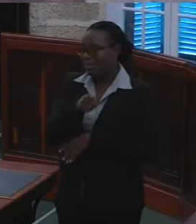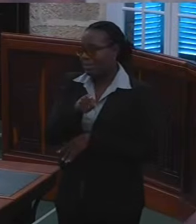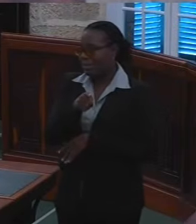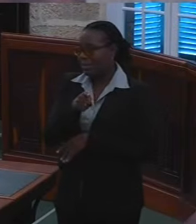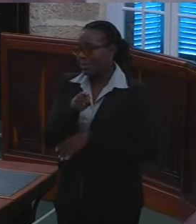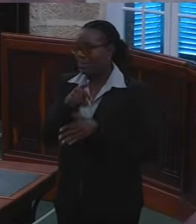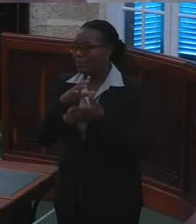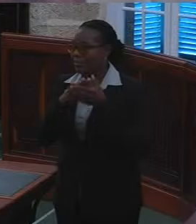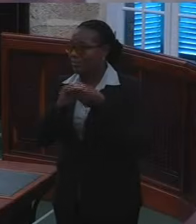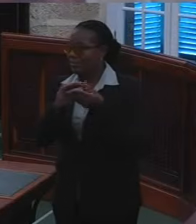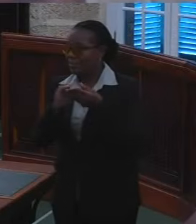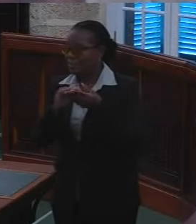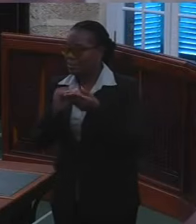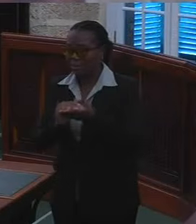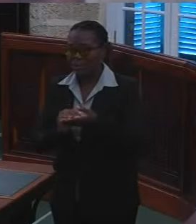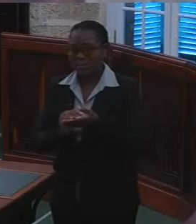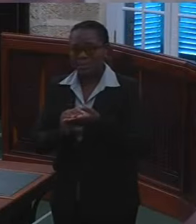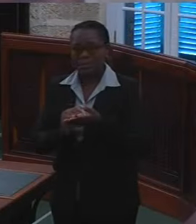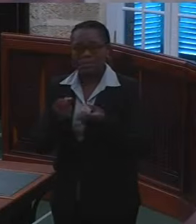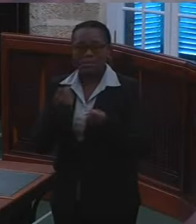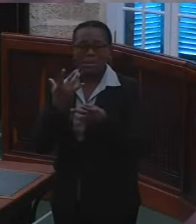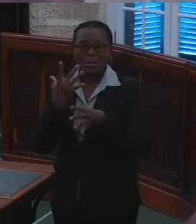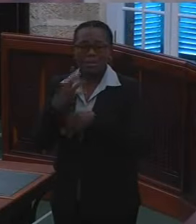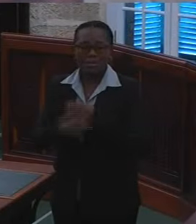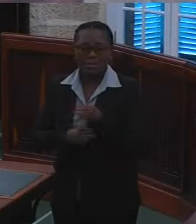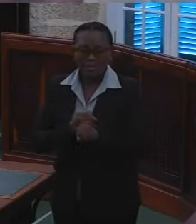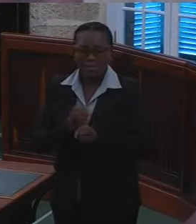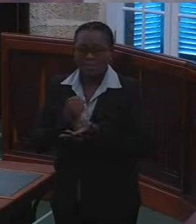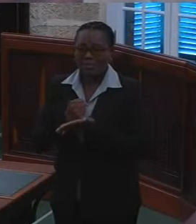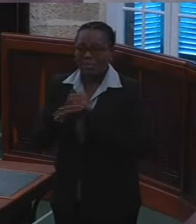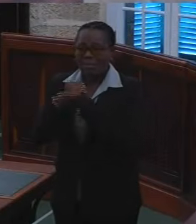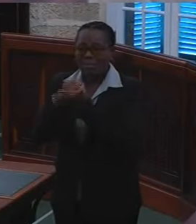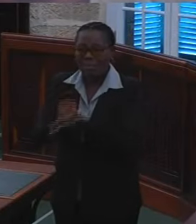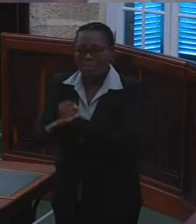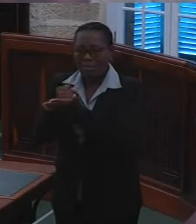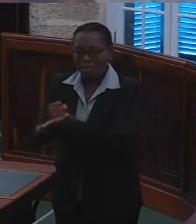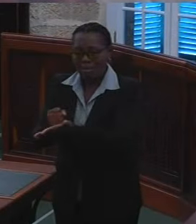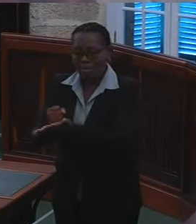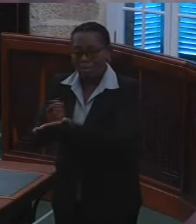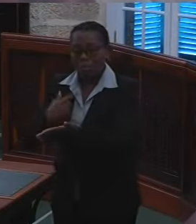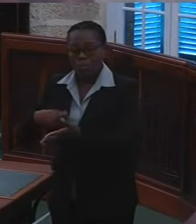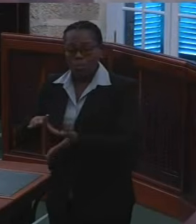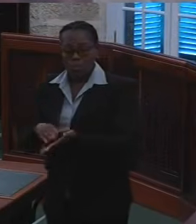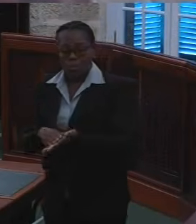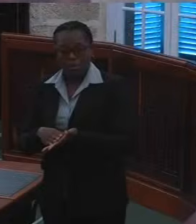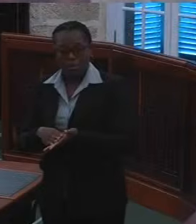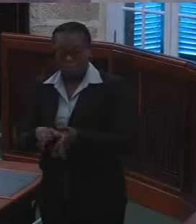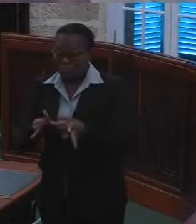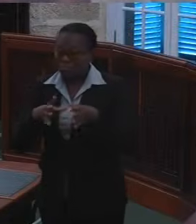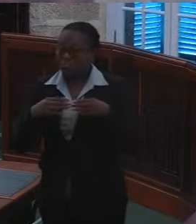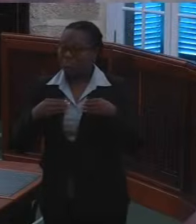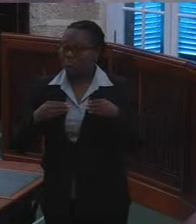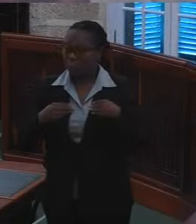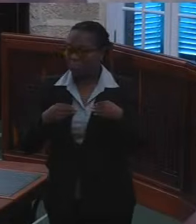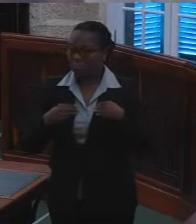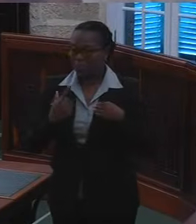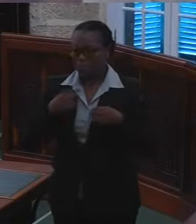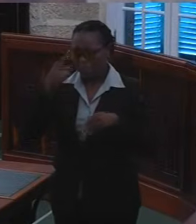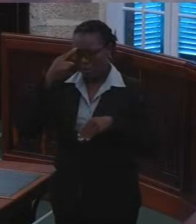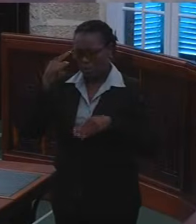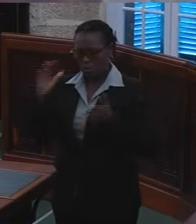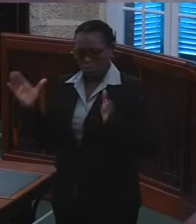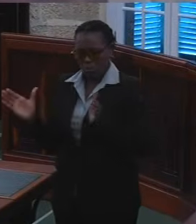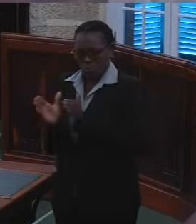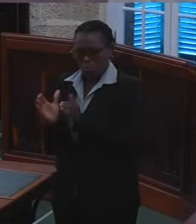decade of healthy aging, because we believe that as a small island developing